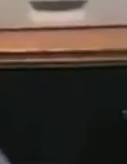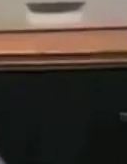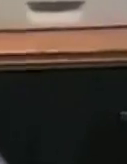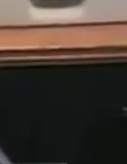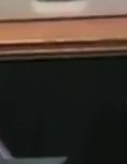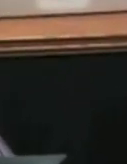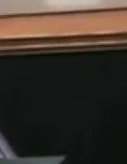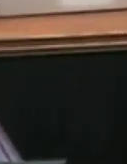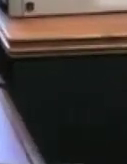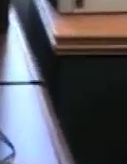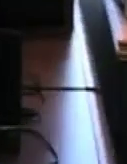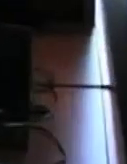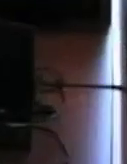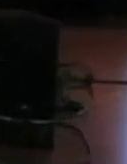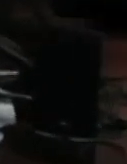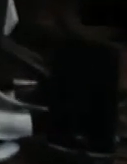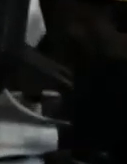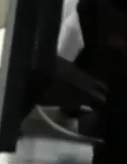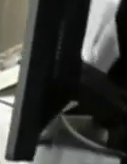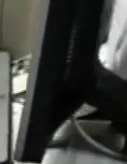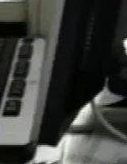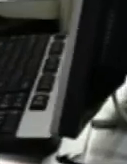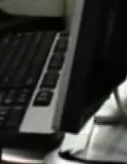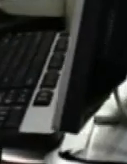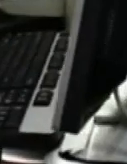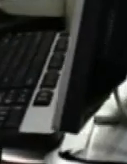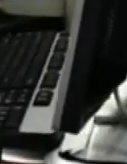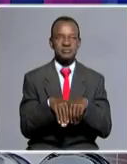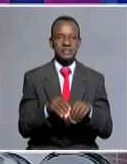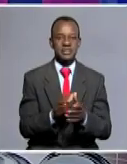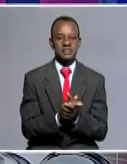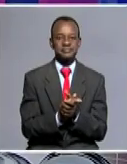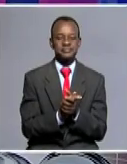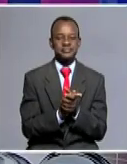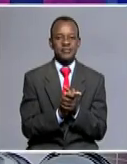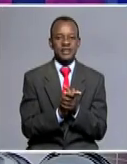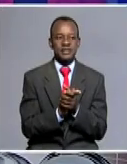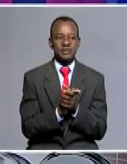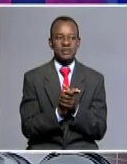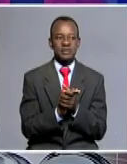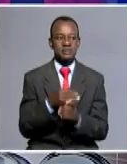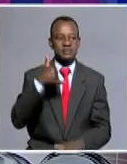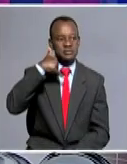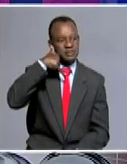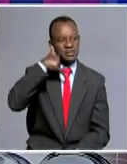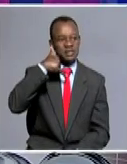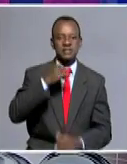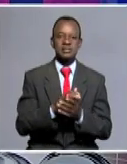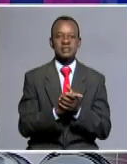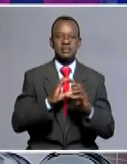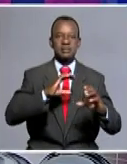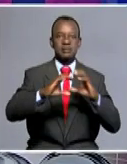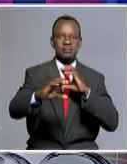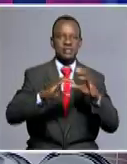sort of ways on what needs to be done. Telecommunications or companies called telcos also have their place, but also the internet